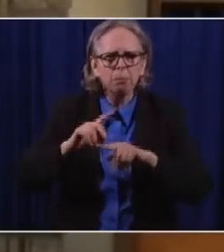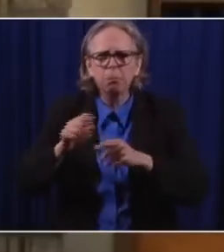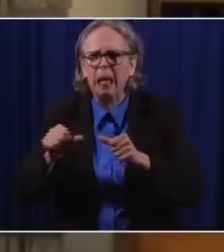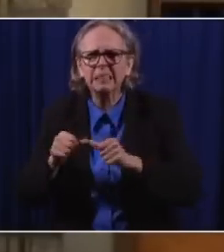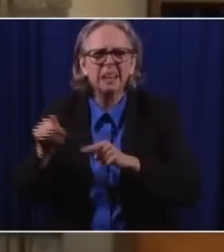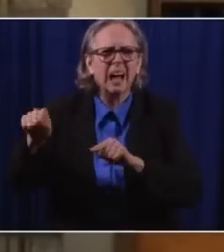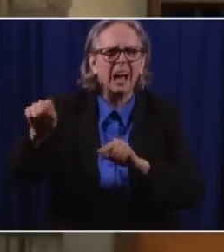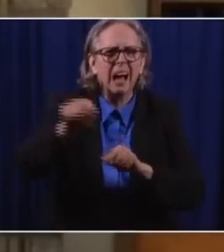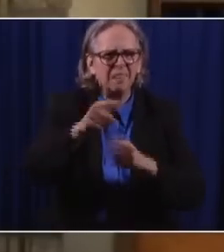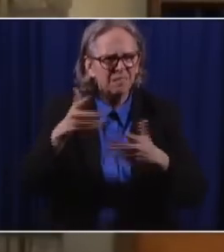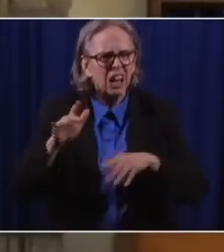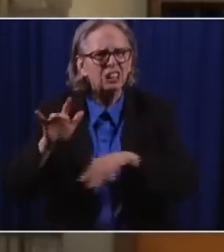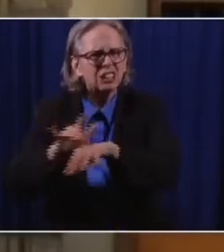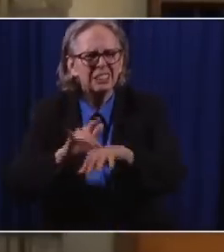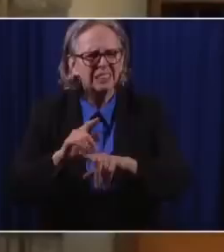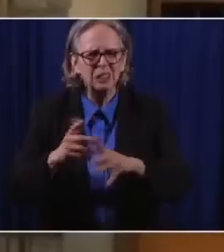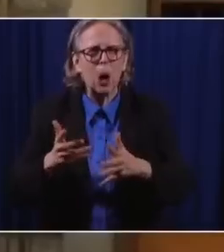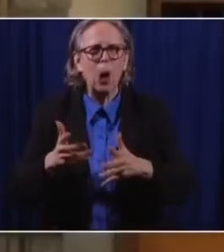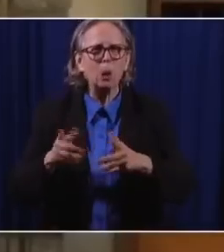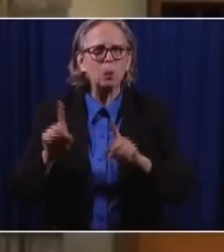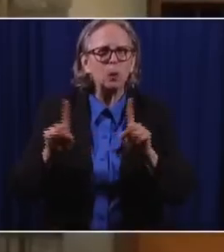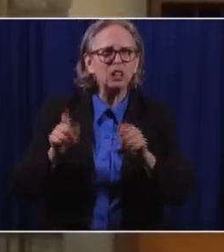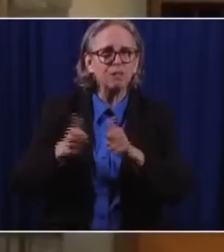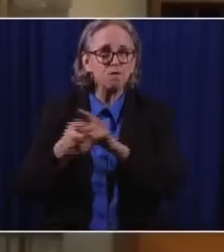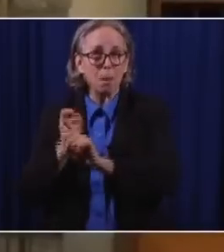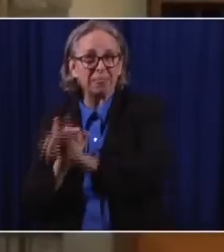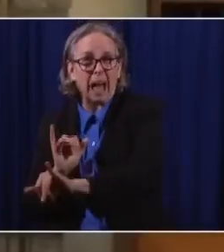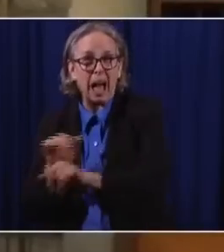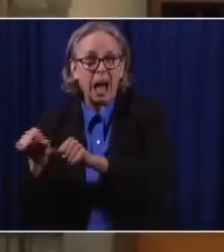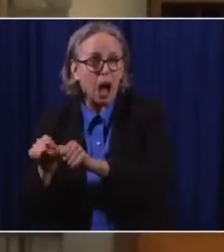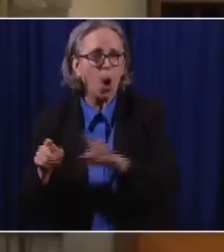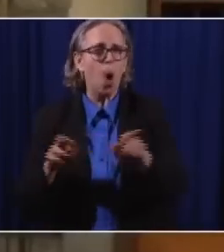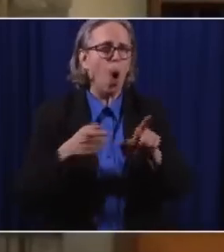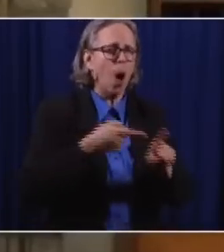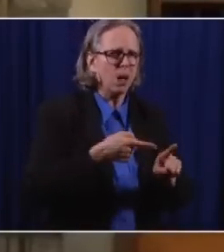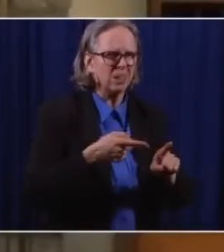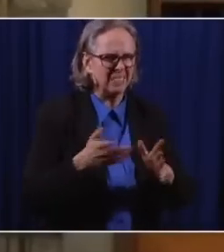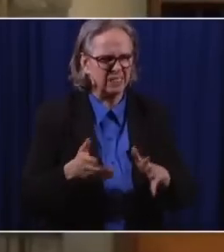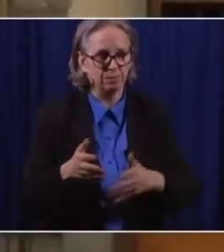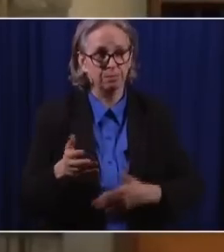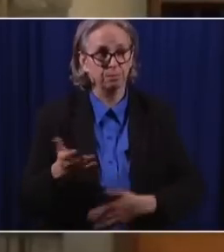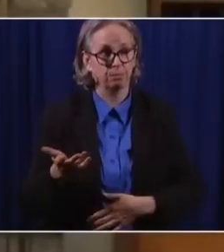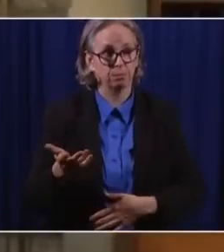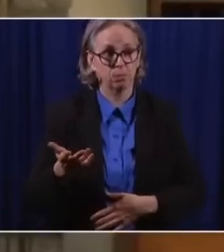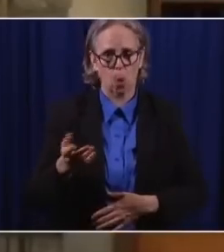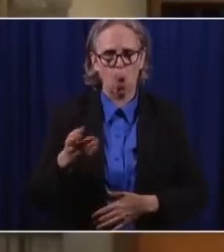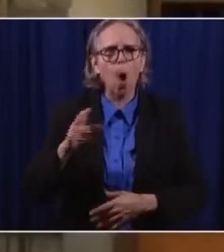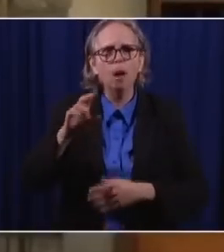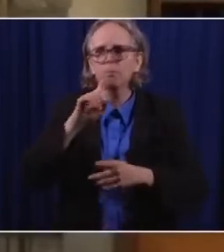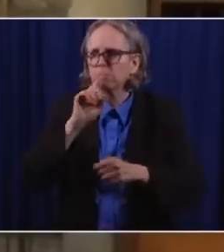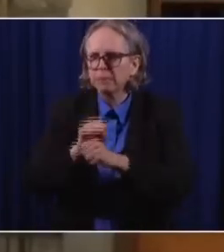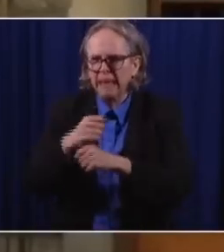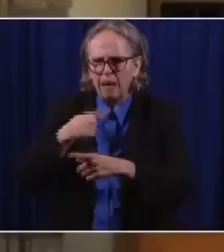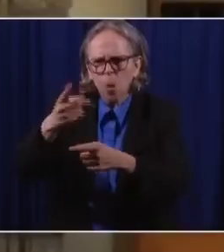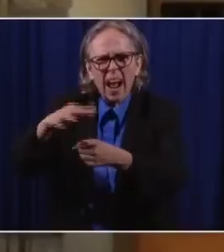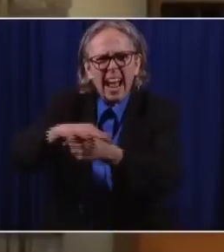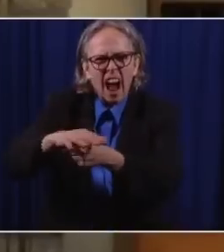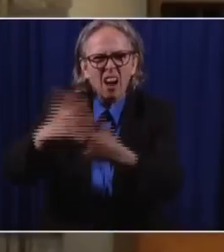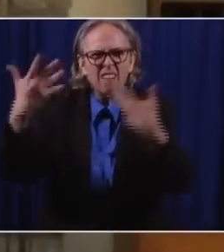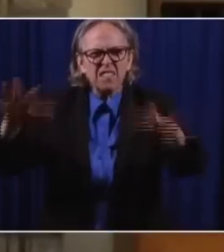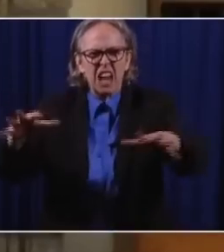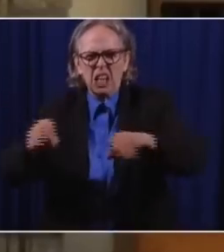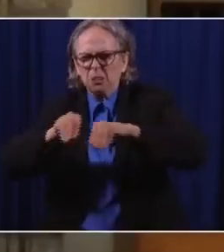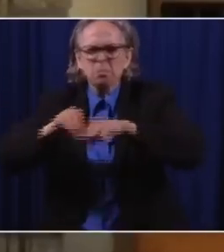you see where you can tell where it is the big spreaders, where you see the big spreads. Then you can kind of reverse engineer and